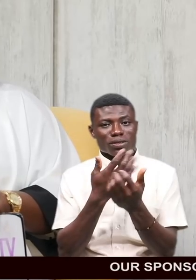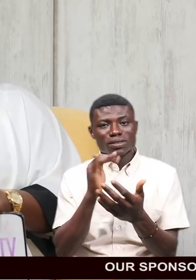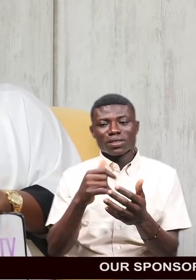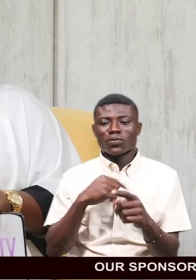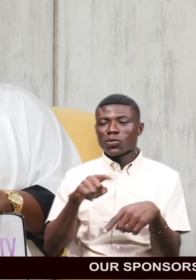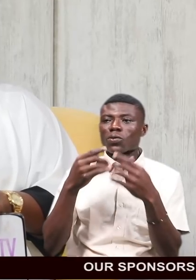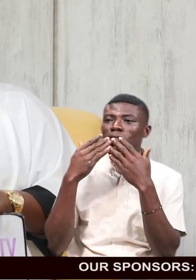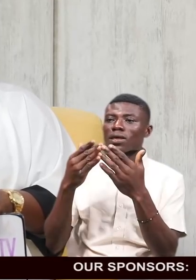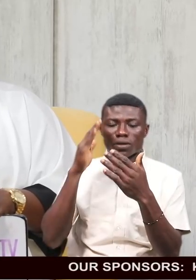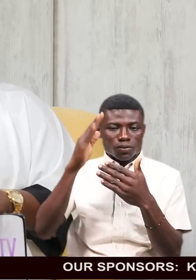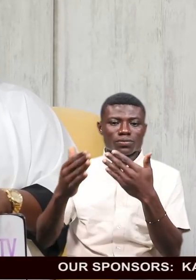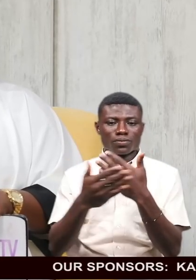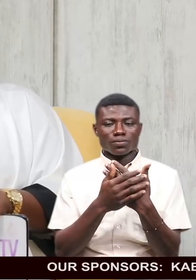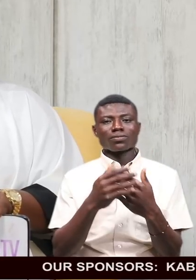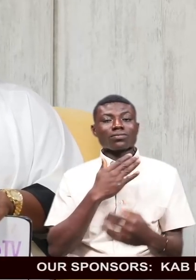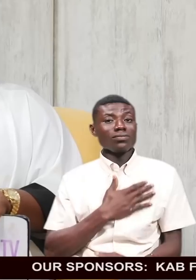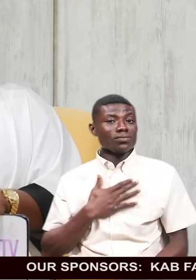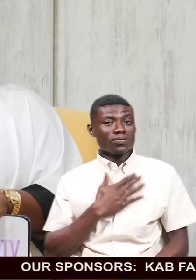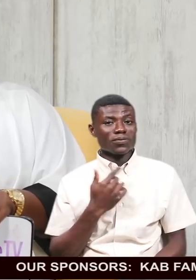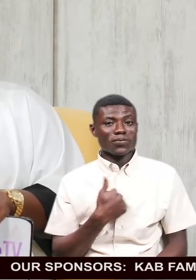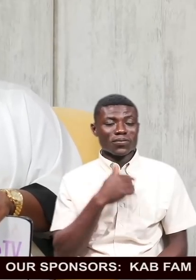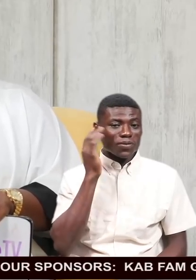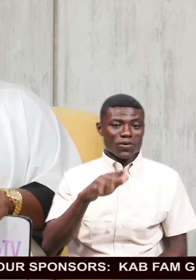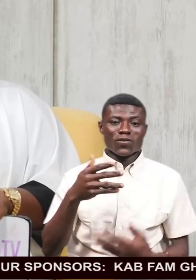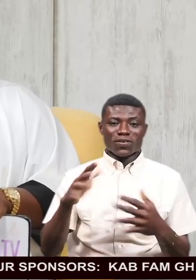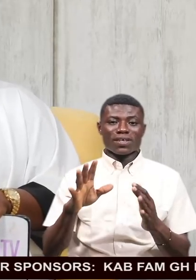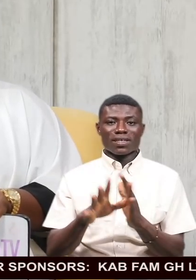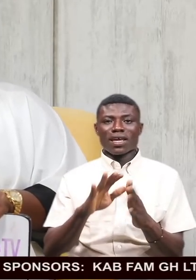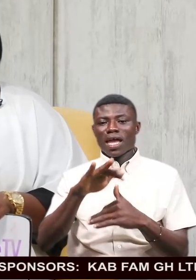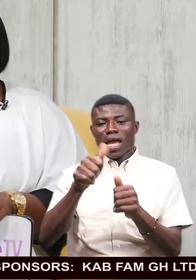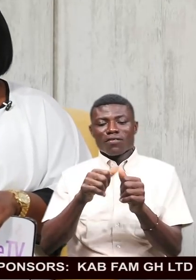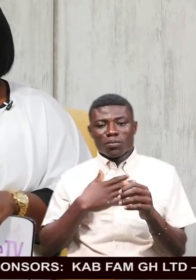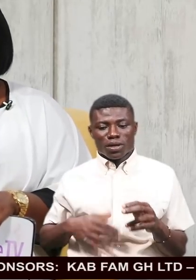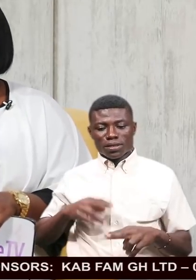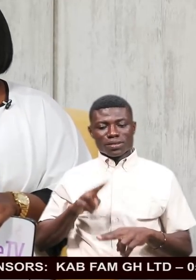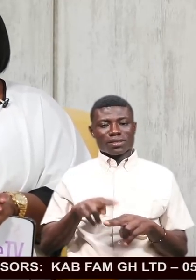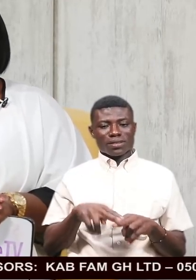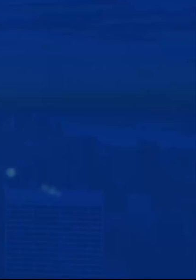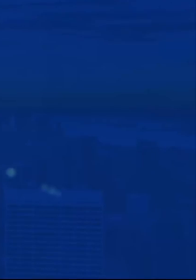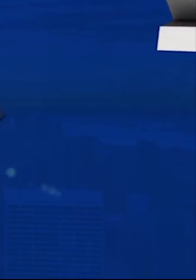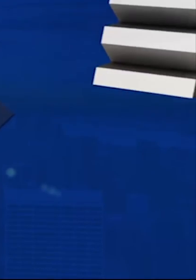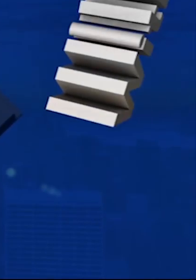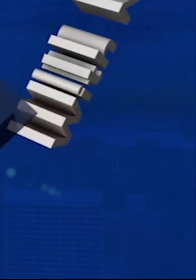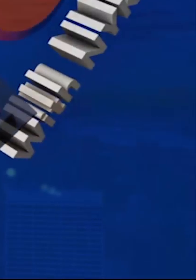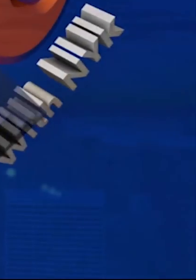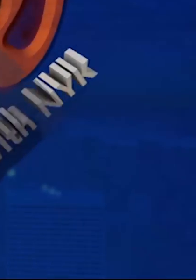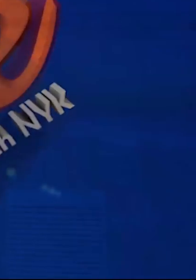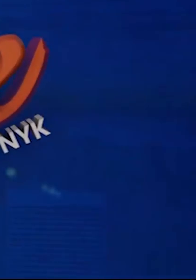quack a door, massia bassi, see, I may patch out. Ye better tongue crowd of a banner. No be at nasi. Yeshia.